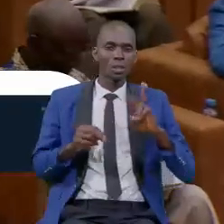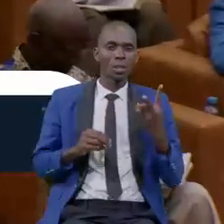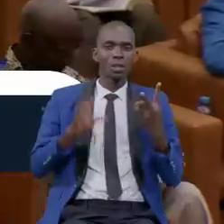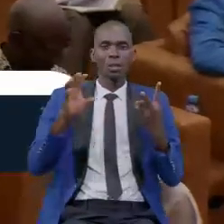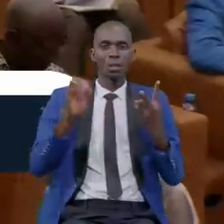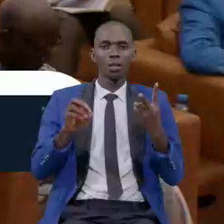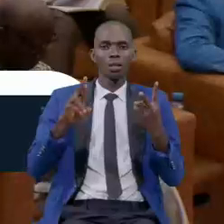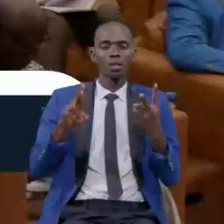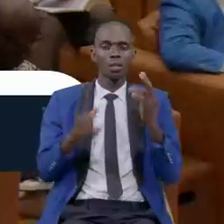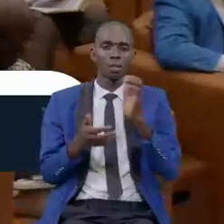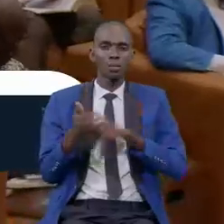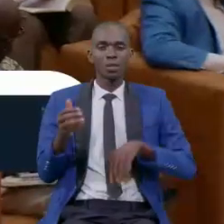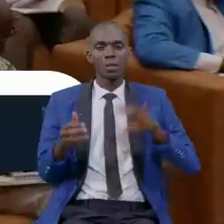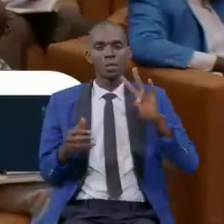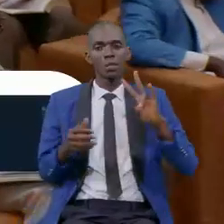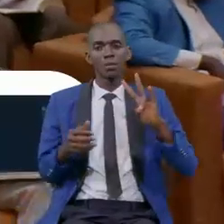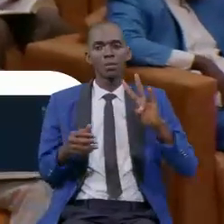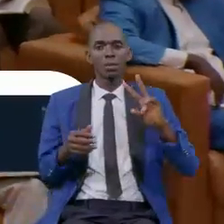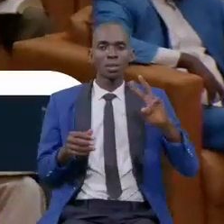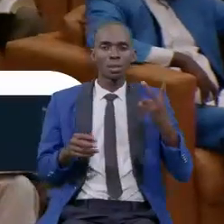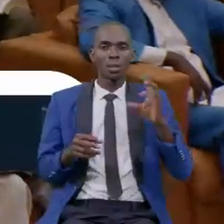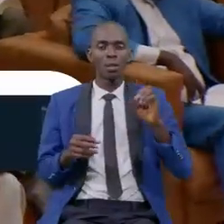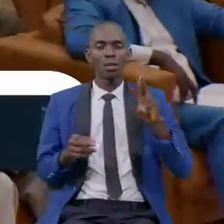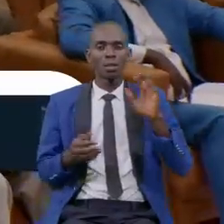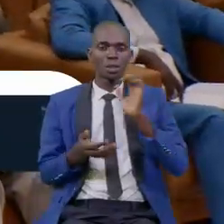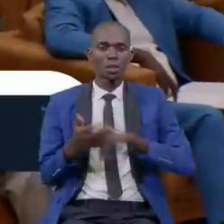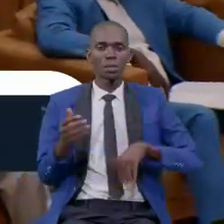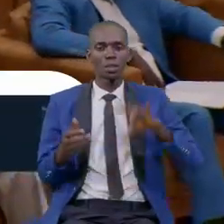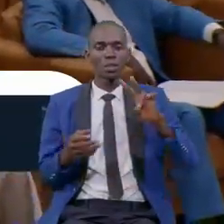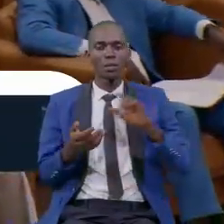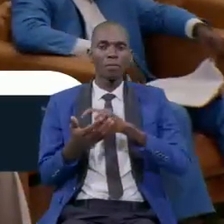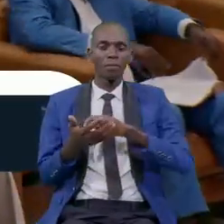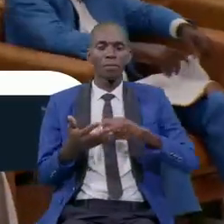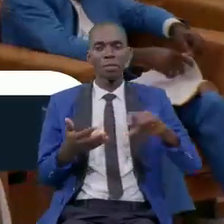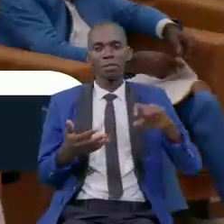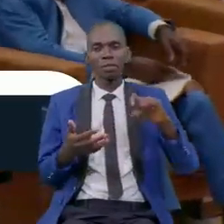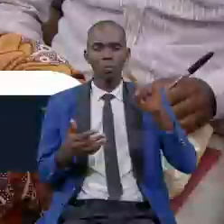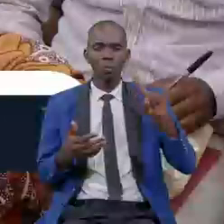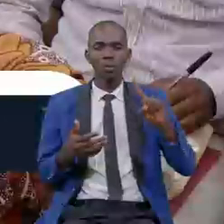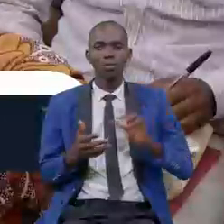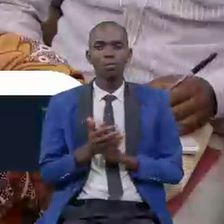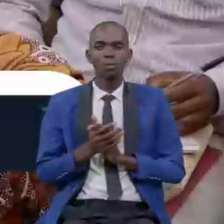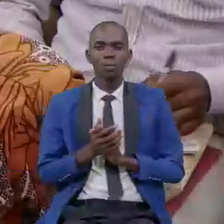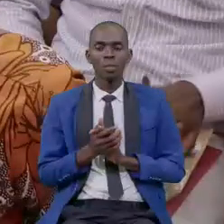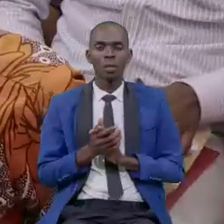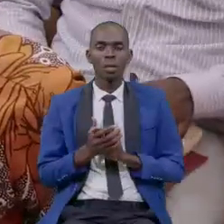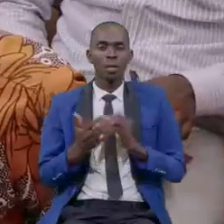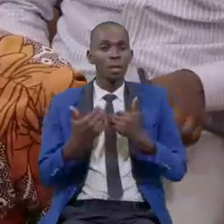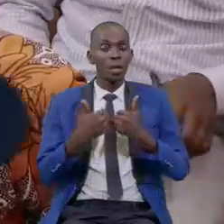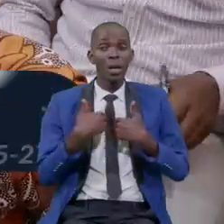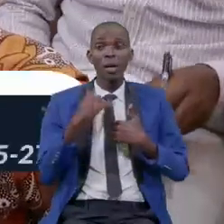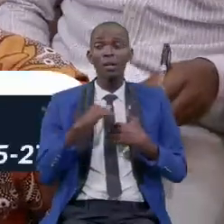Corinthians chapter 7, reading here from verse 1, having